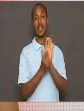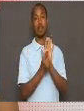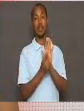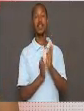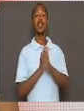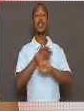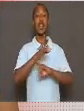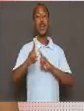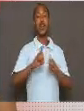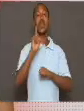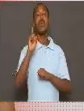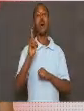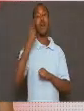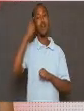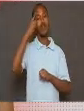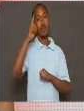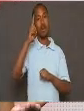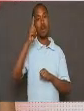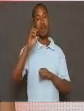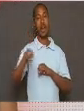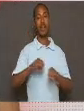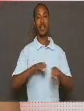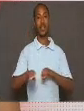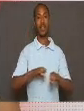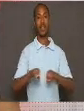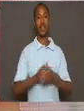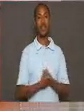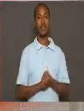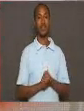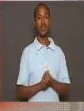example and then doing one for an activity.